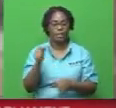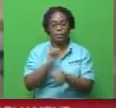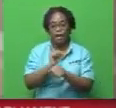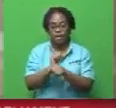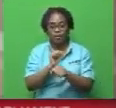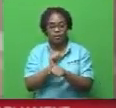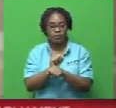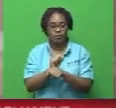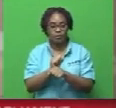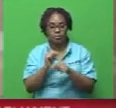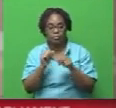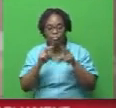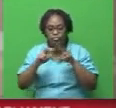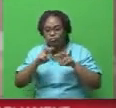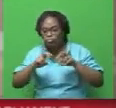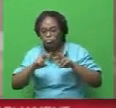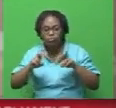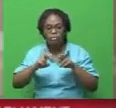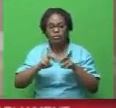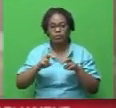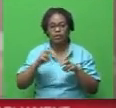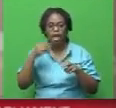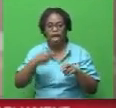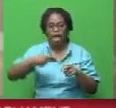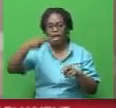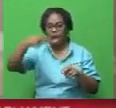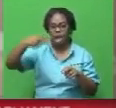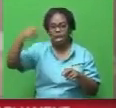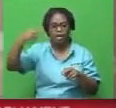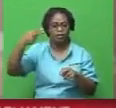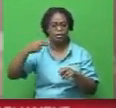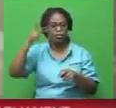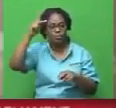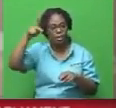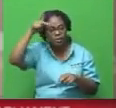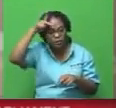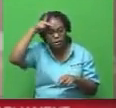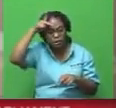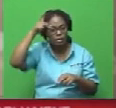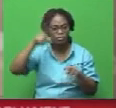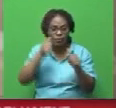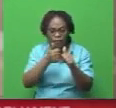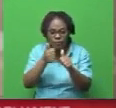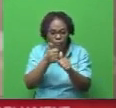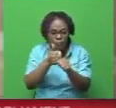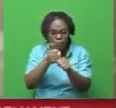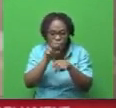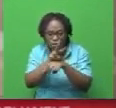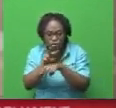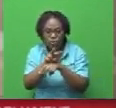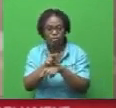political targets, $35 million when they ask to be retained, SRP, Kate and others,